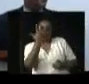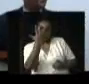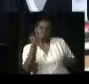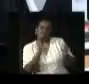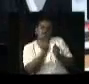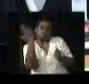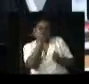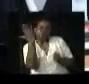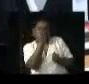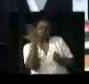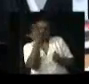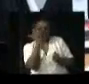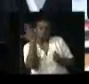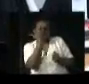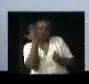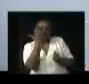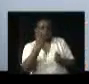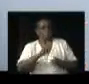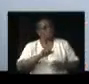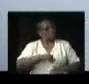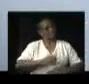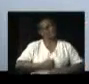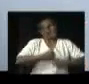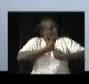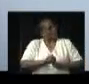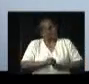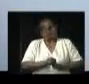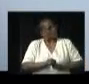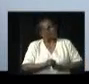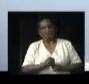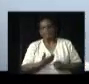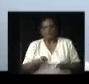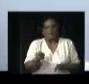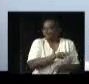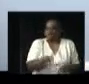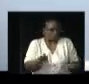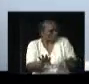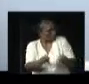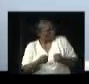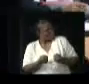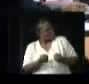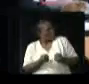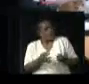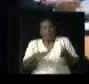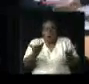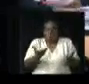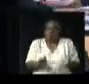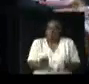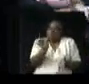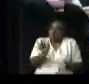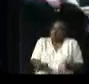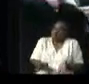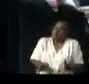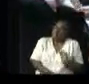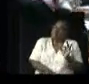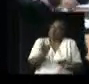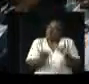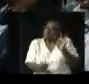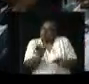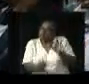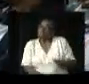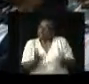five-year study, accompanied by sacrifice and risk-taking, just to be able to hold a position as